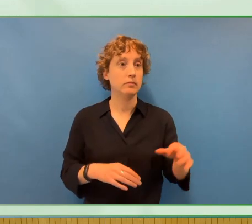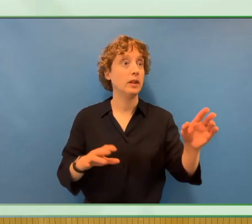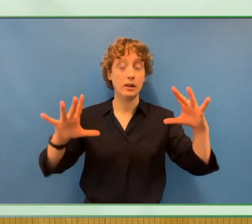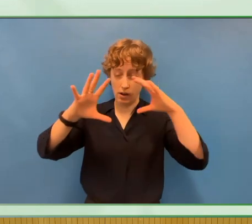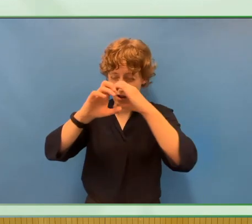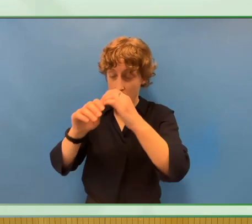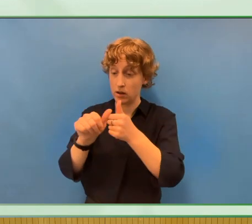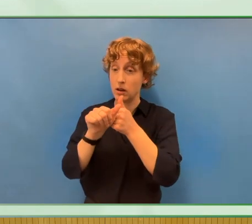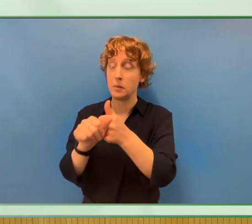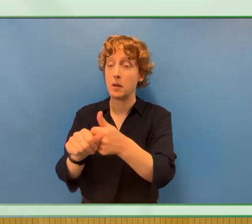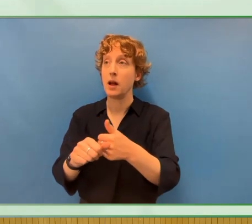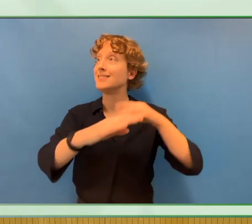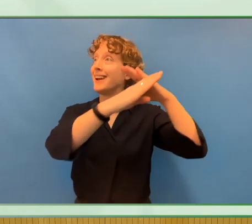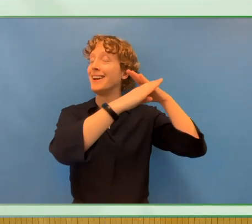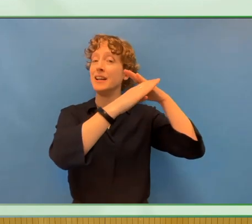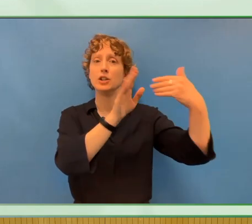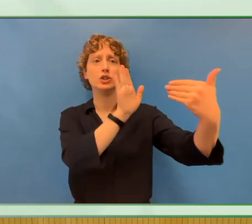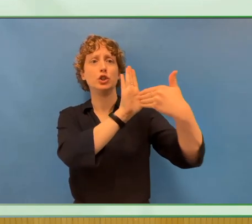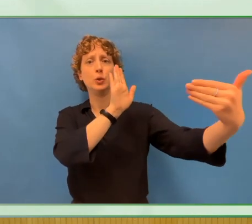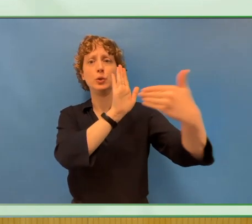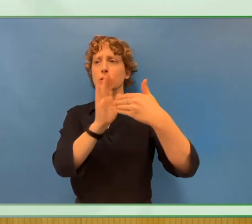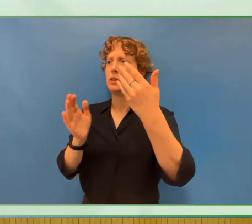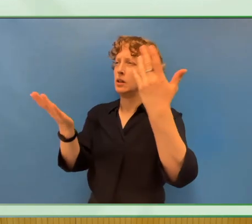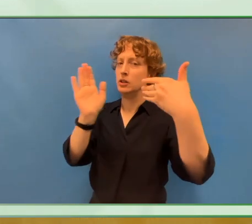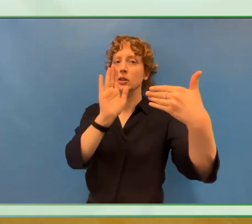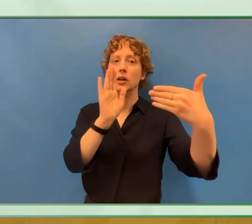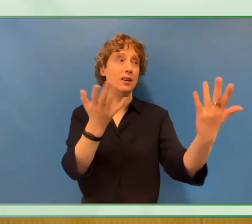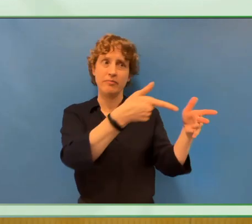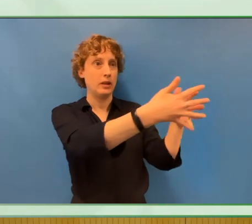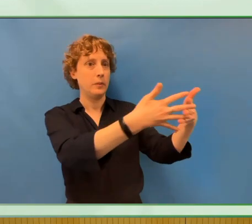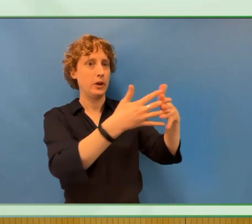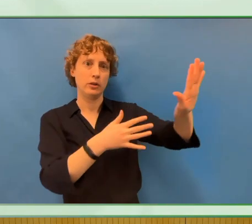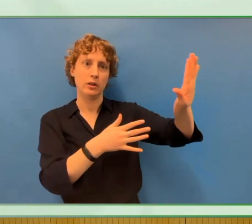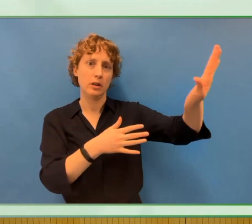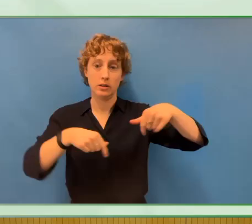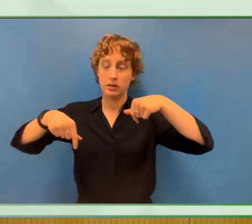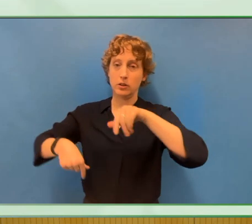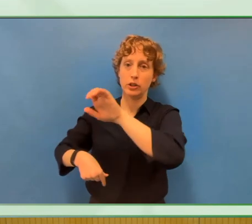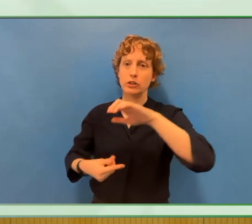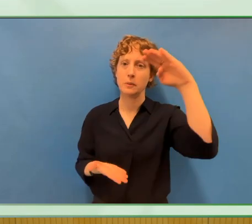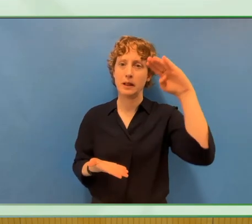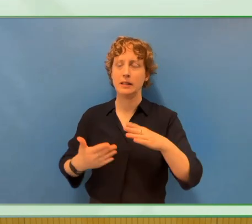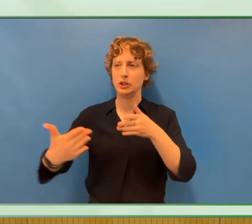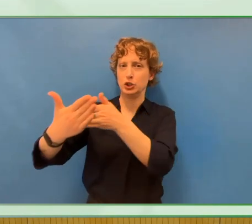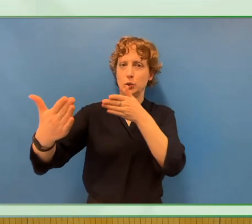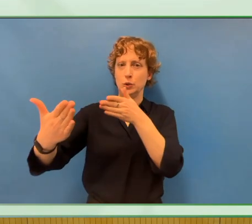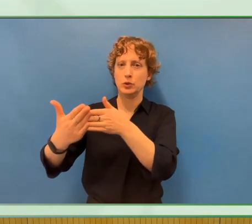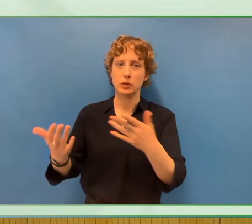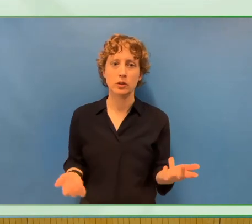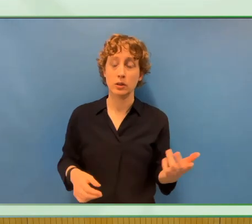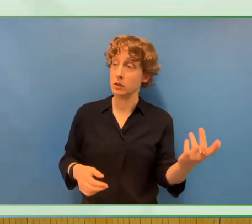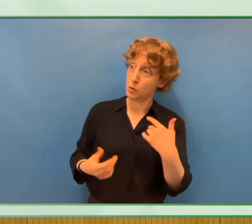That's America, though. It doesn't happen so much here. If only they got sued more often, we might have more attention to this. I don't know, I'm looking at the European Accessibility Act. We